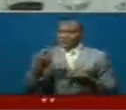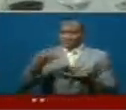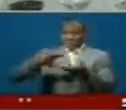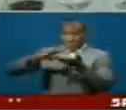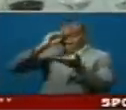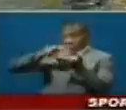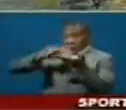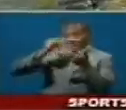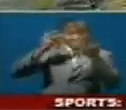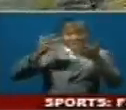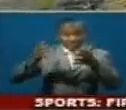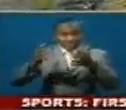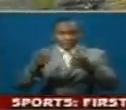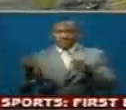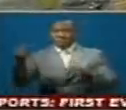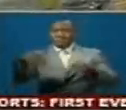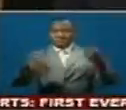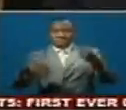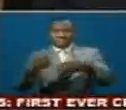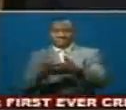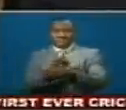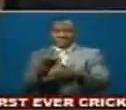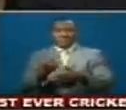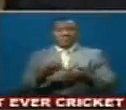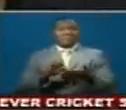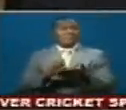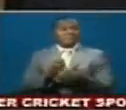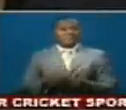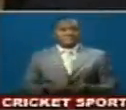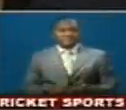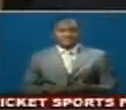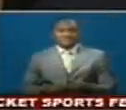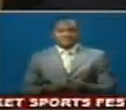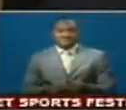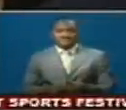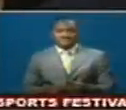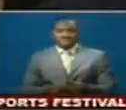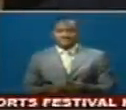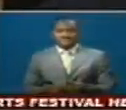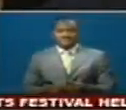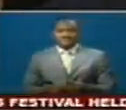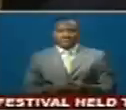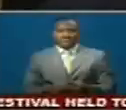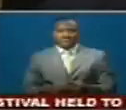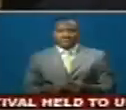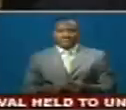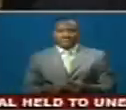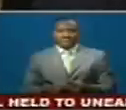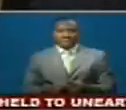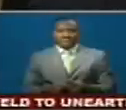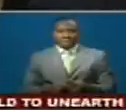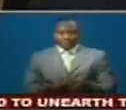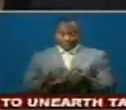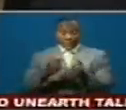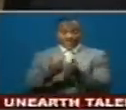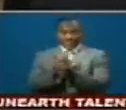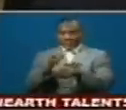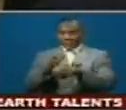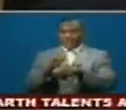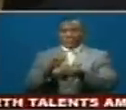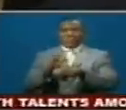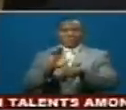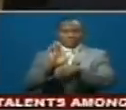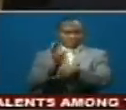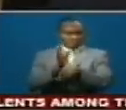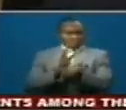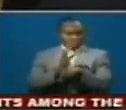knowledge acquired to enrich the Ghanaian economy. I am informed that the Russian Chamber of Commerce and Industry